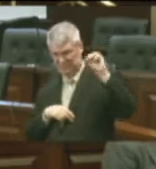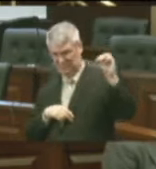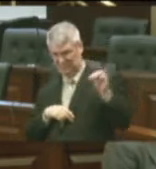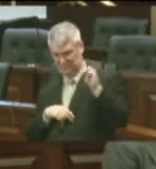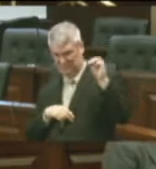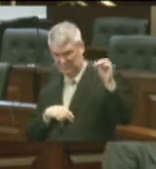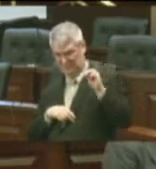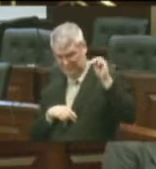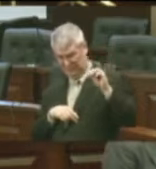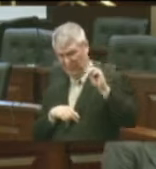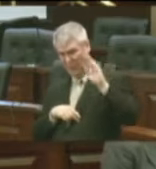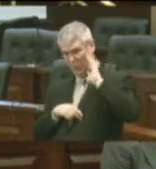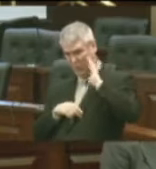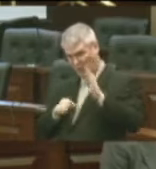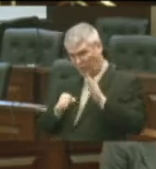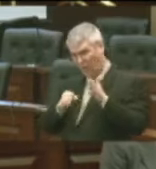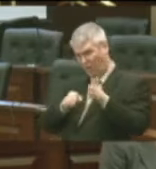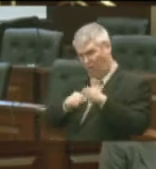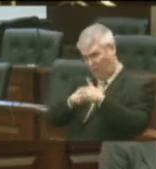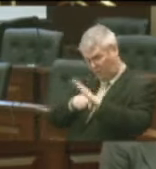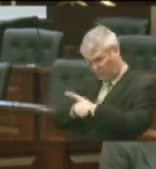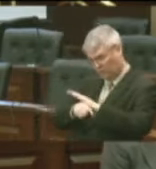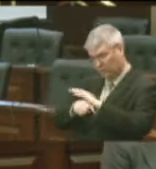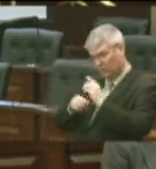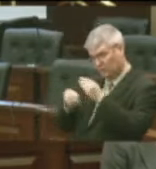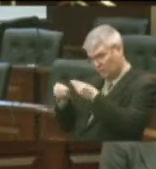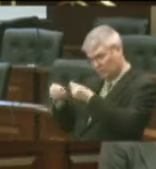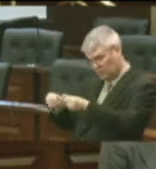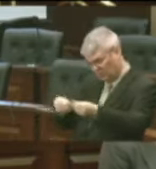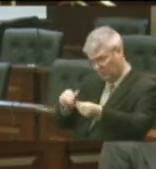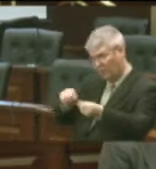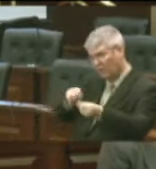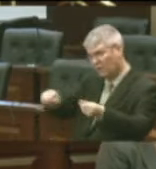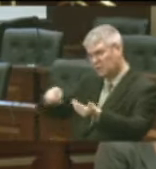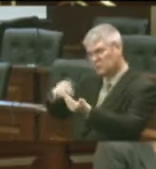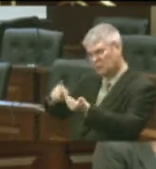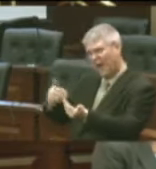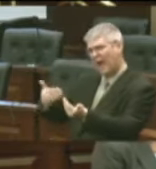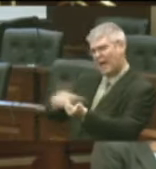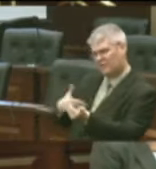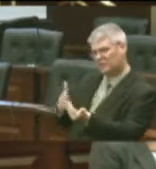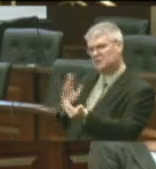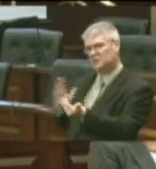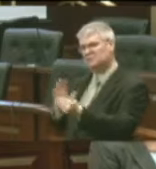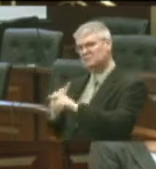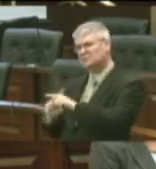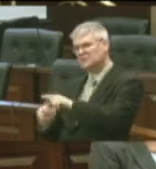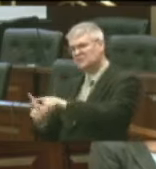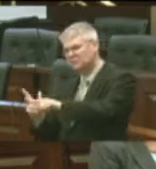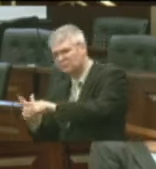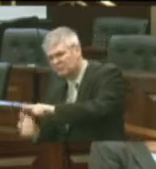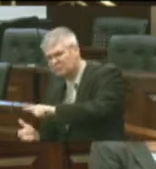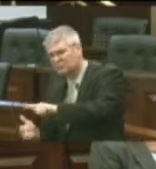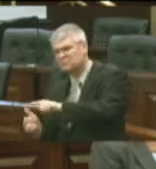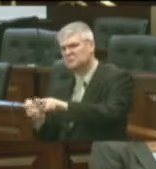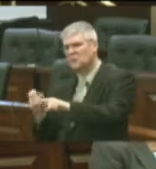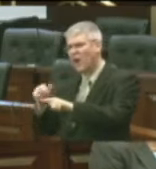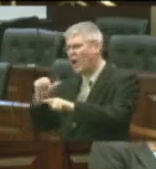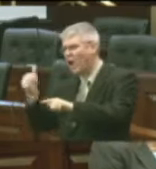were cut, including the cuts to the teacher career ladder and other pay and other initiatives?